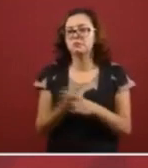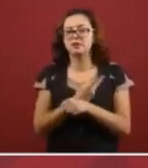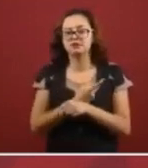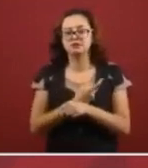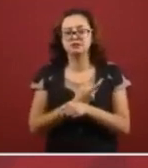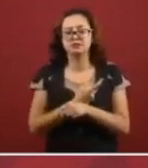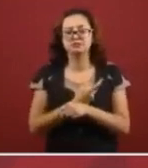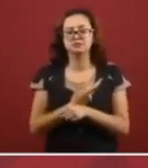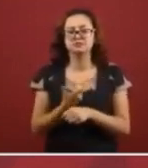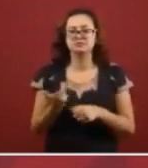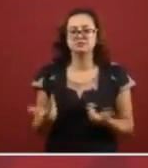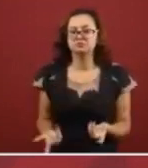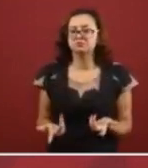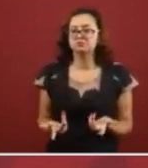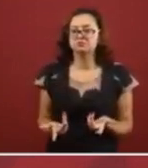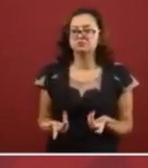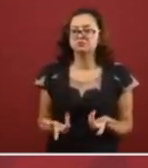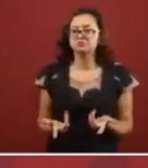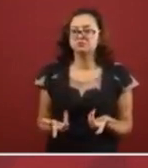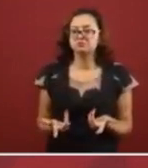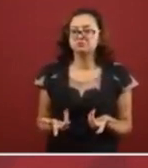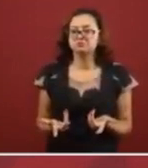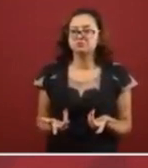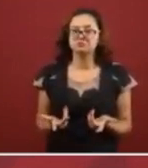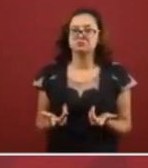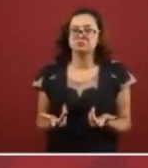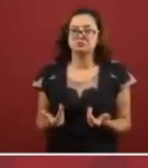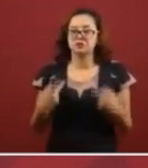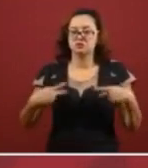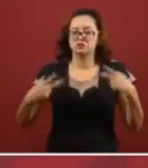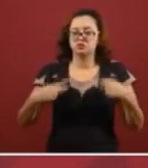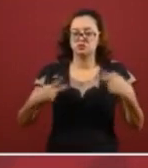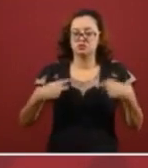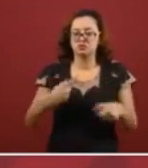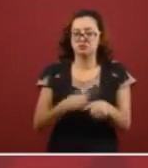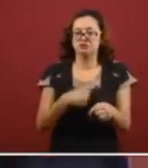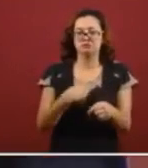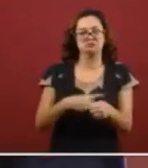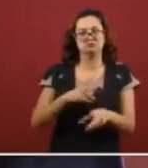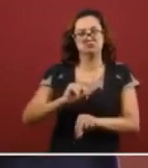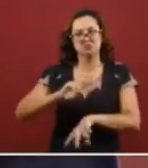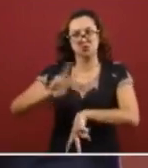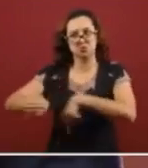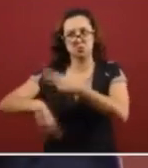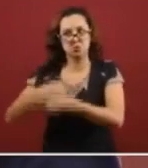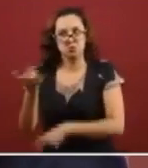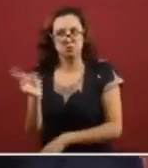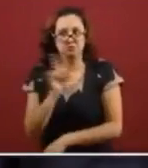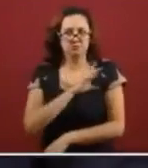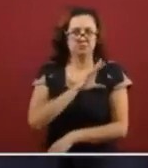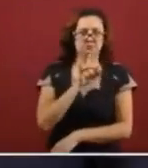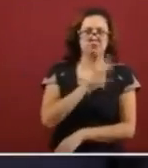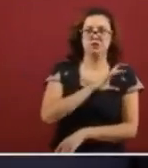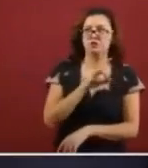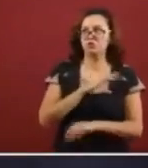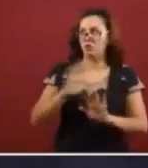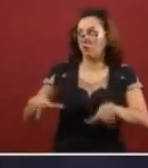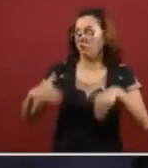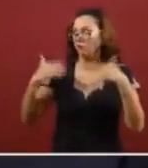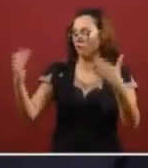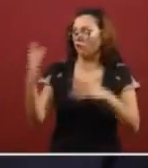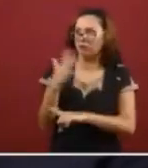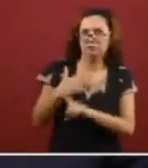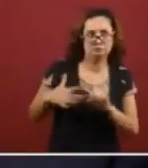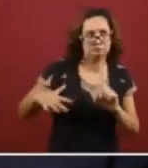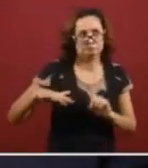they don't get there, pacientes, they don't get patients. En otros hospitales de estos 13, of other hospitals of